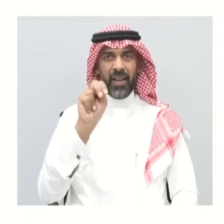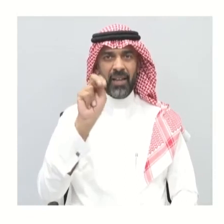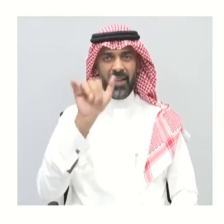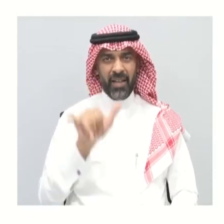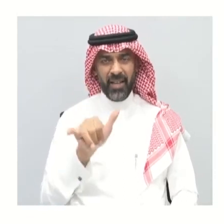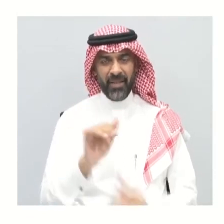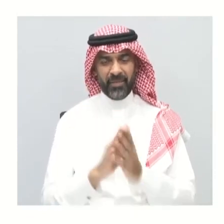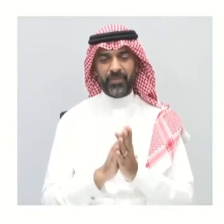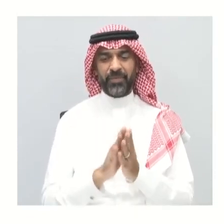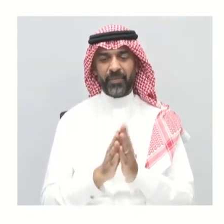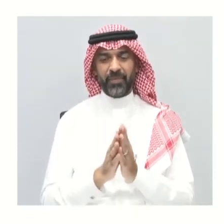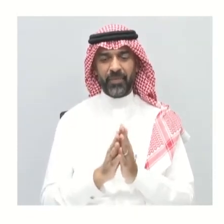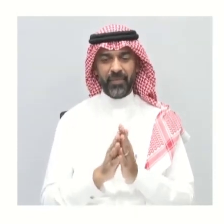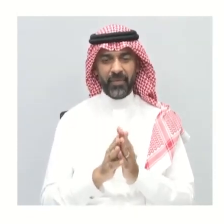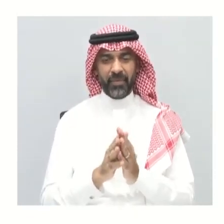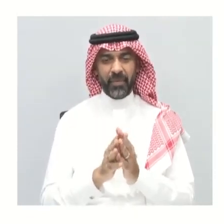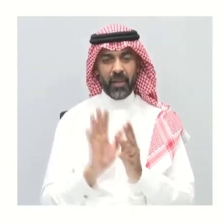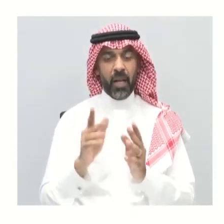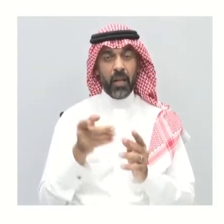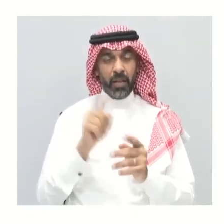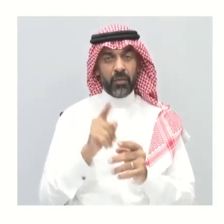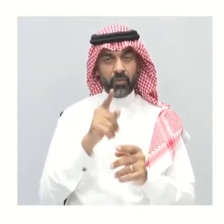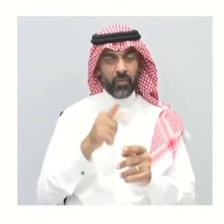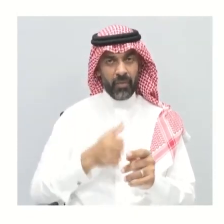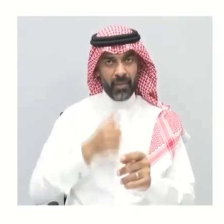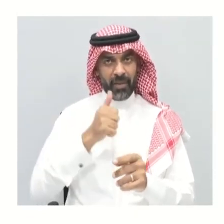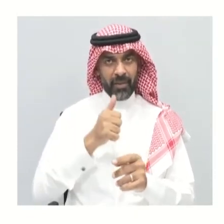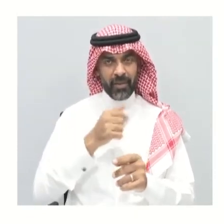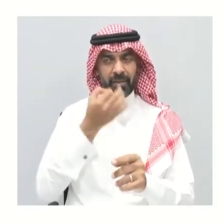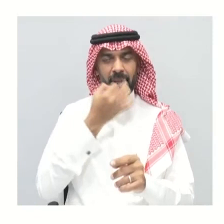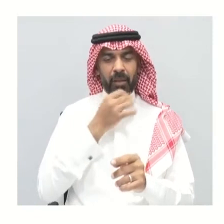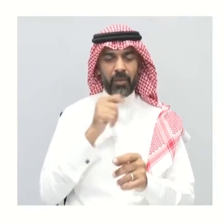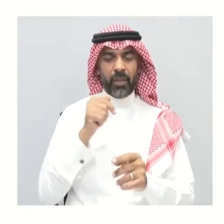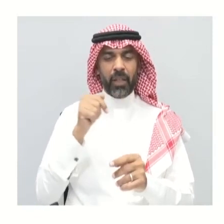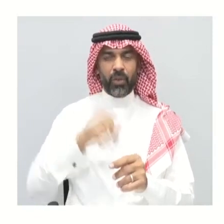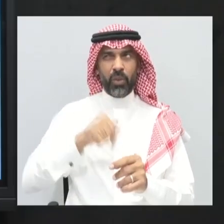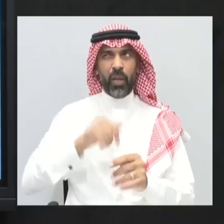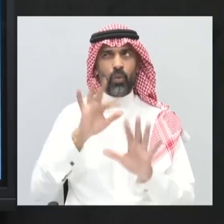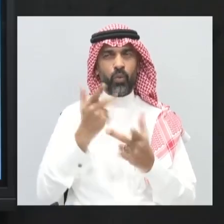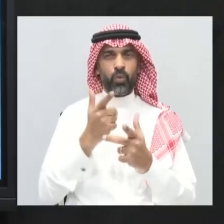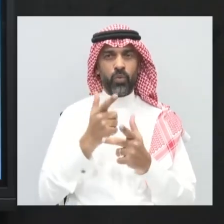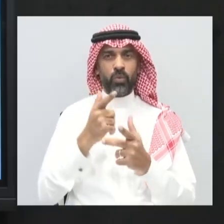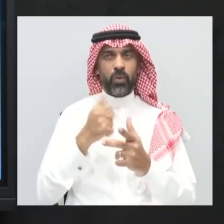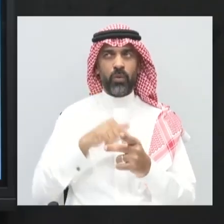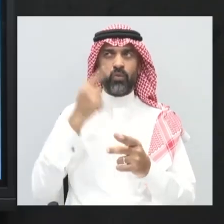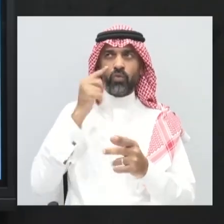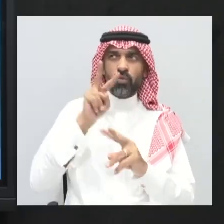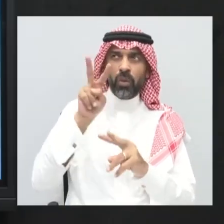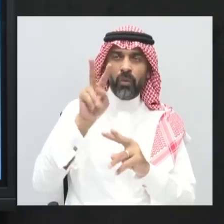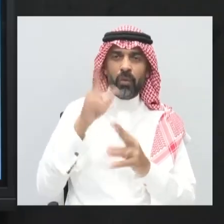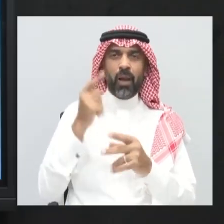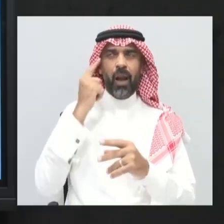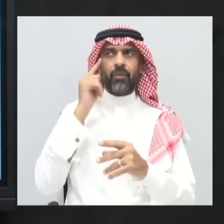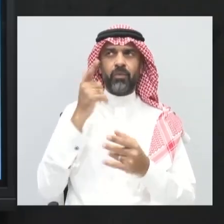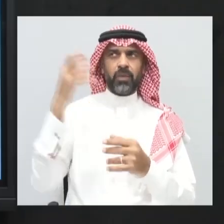today. Maybe we can say the weather is. I can say it's rainy and stormy. This is not in your book, but